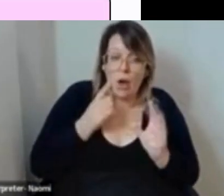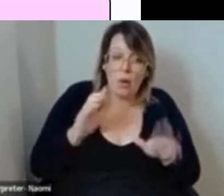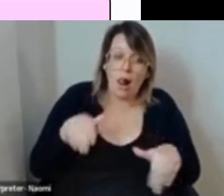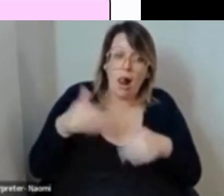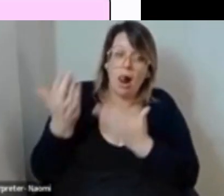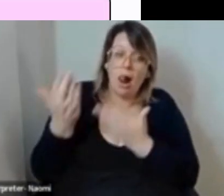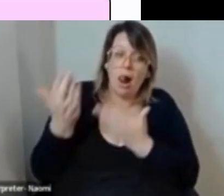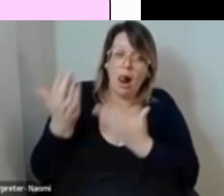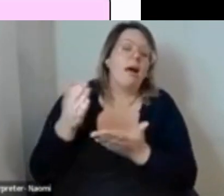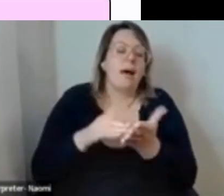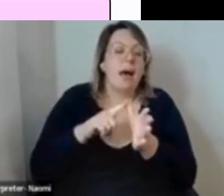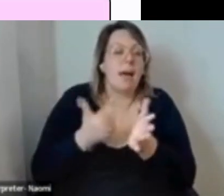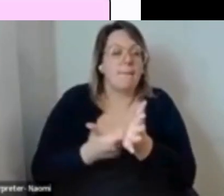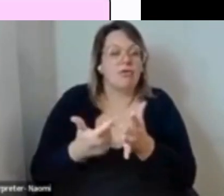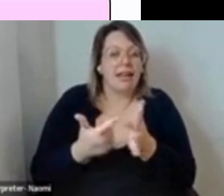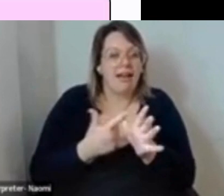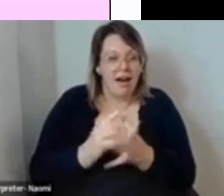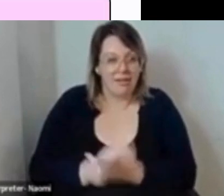to Maria.